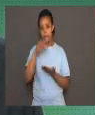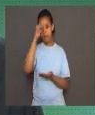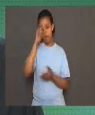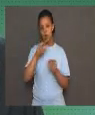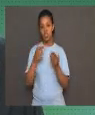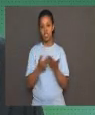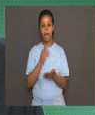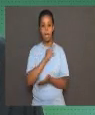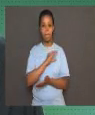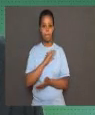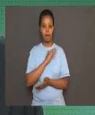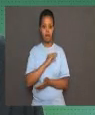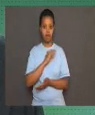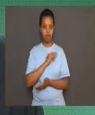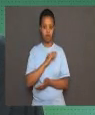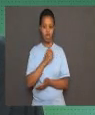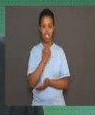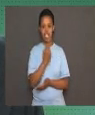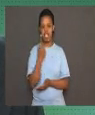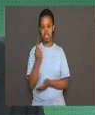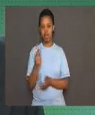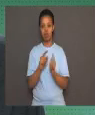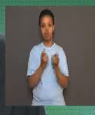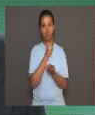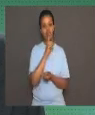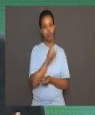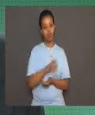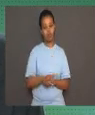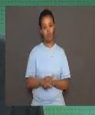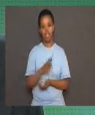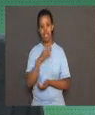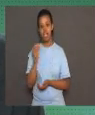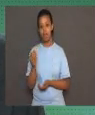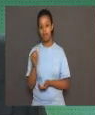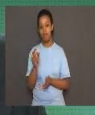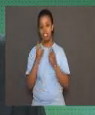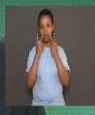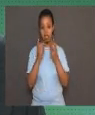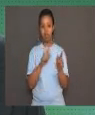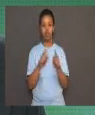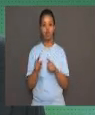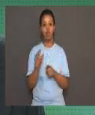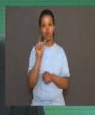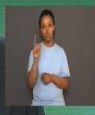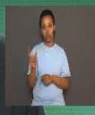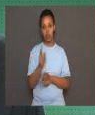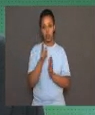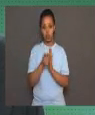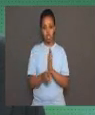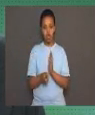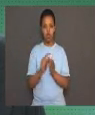the characteristics of each group, and we will look at some examples